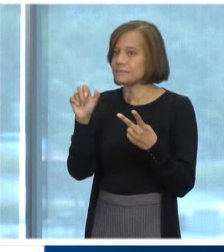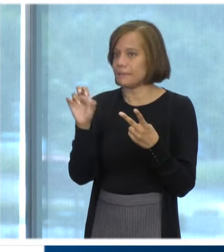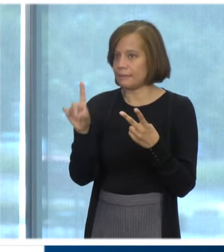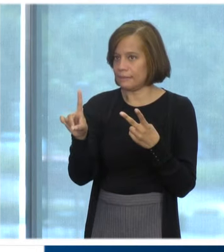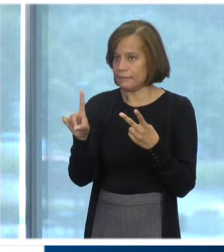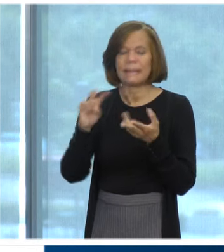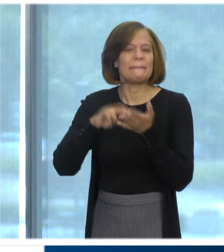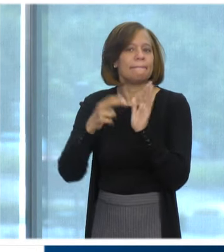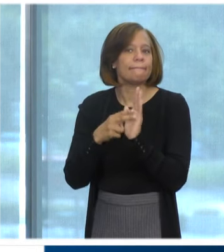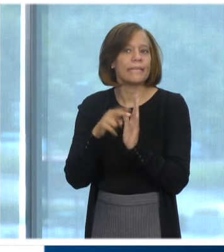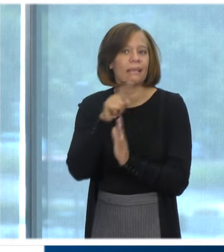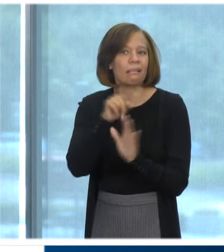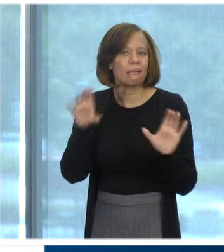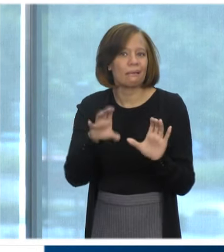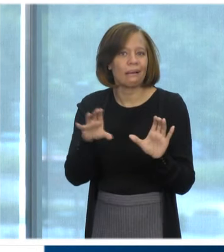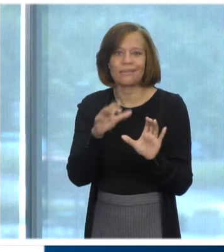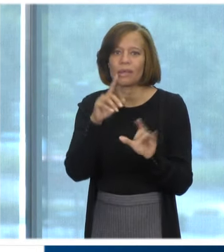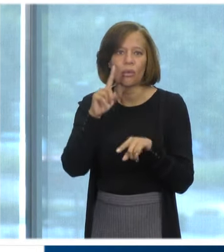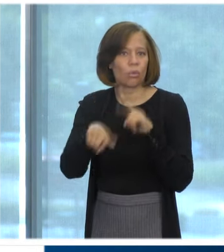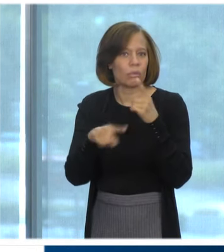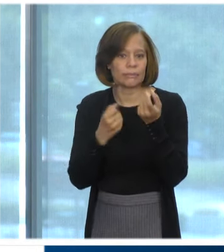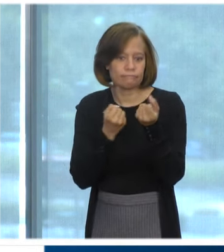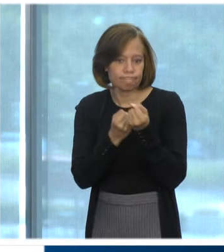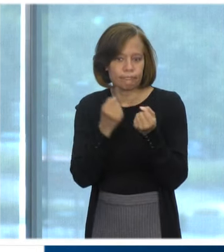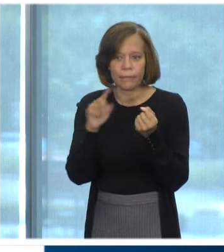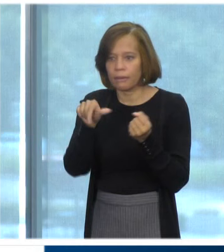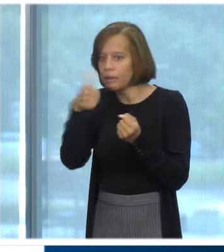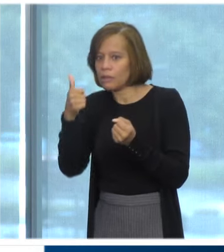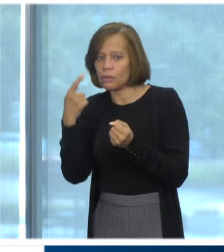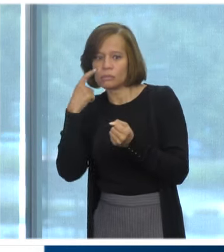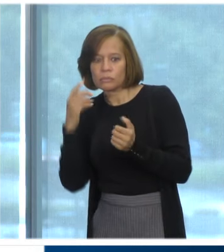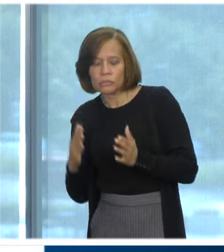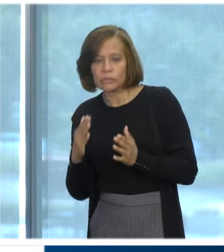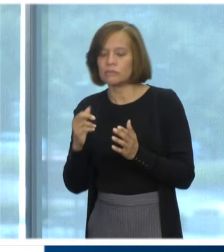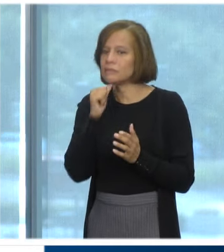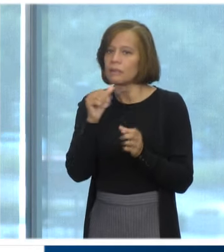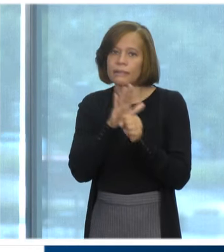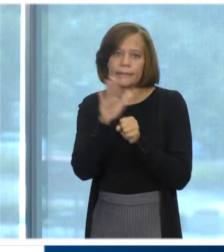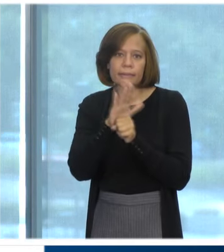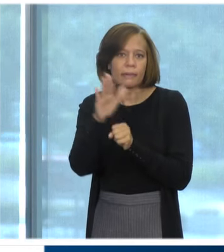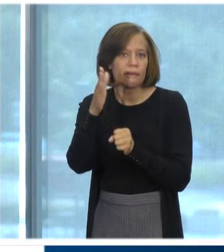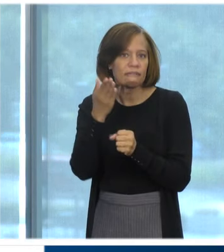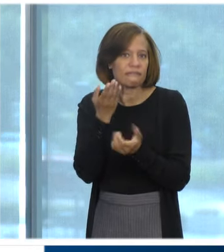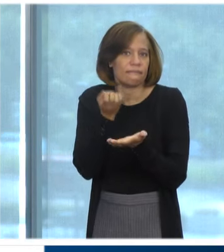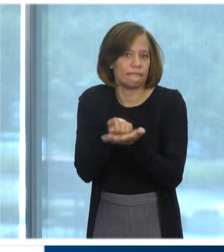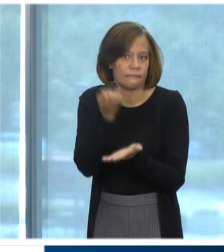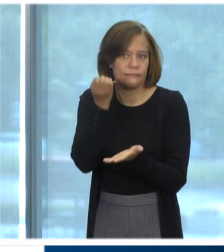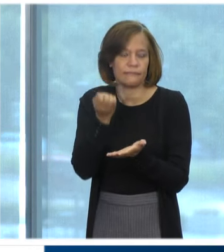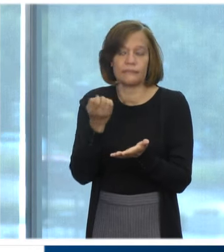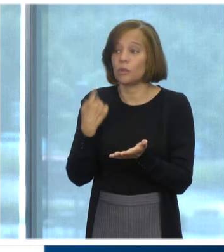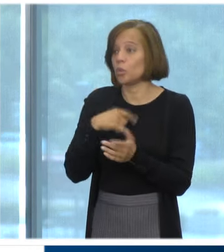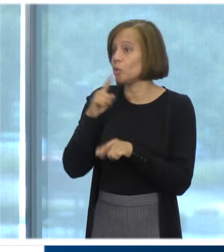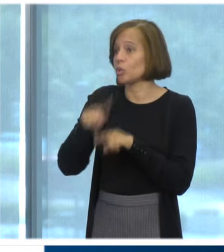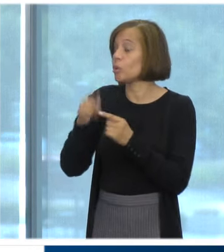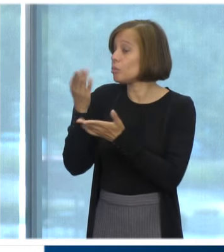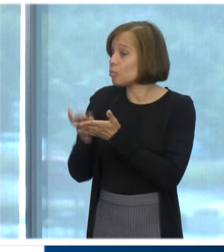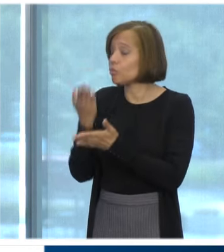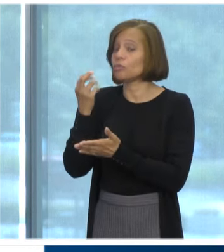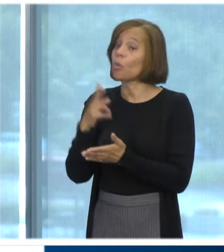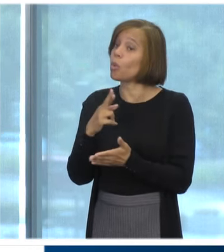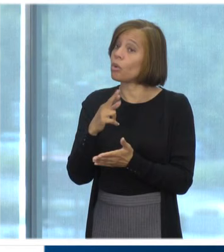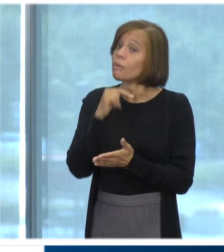not be supported or refuted by a preponderance of the evidence, or as the mayor more simply stated, we could not prove or